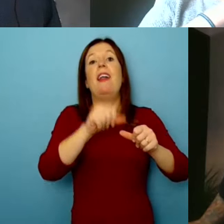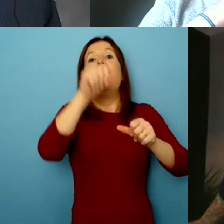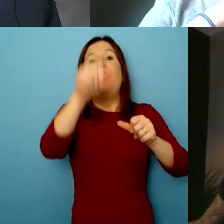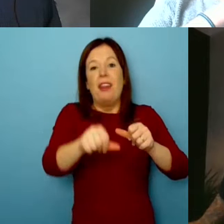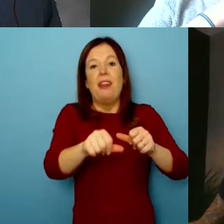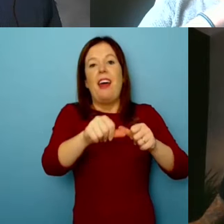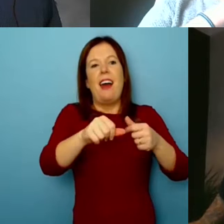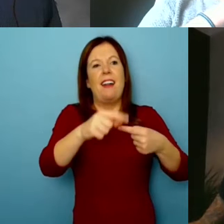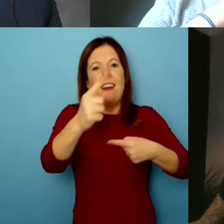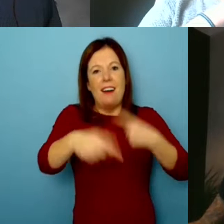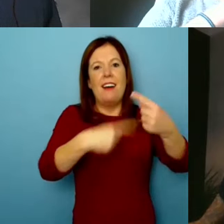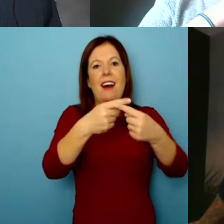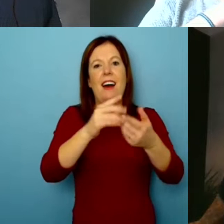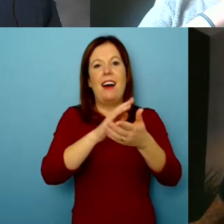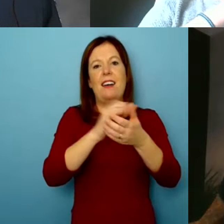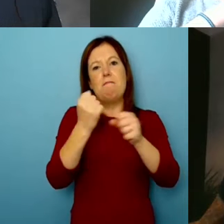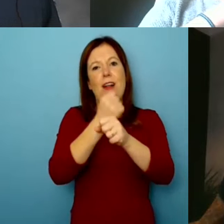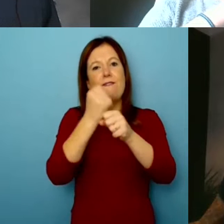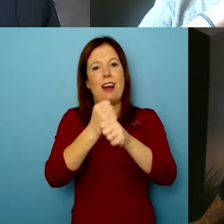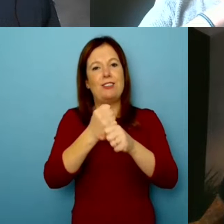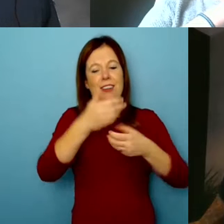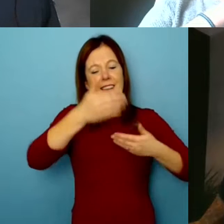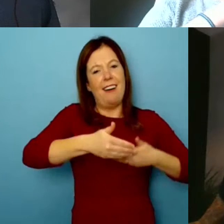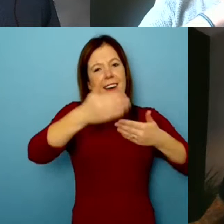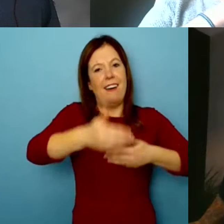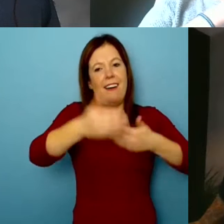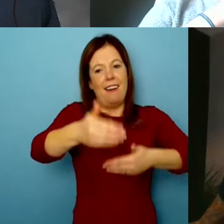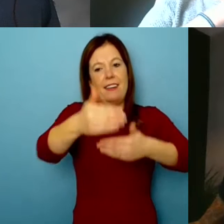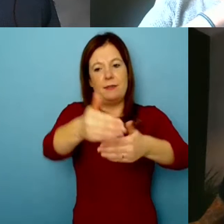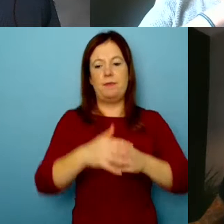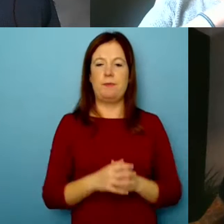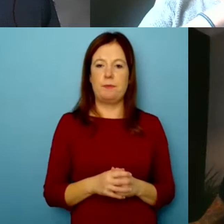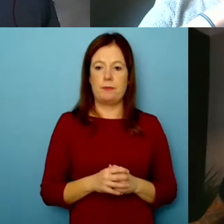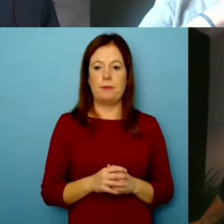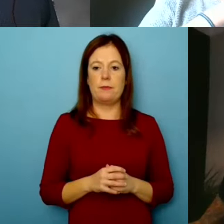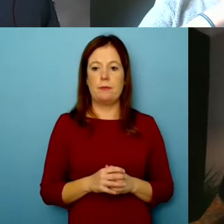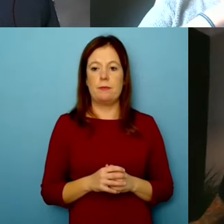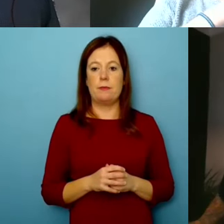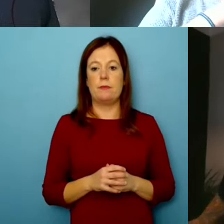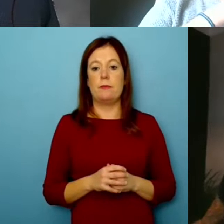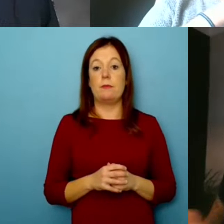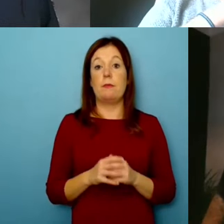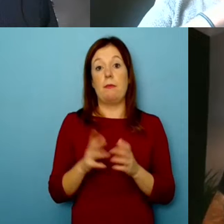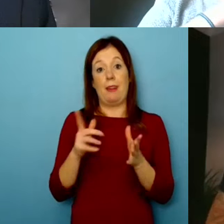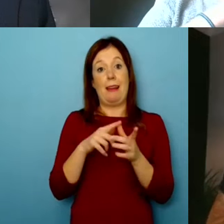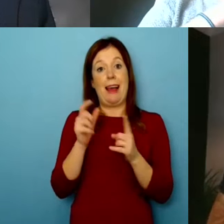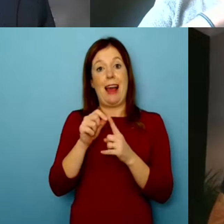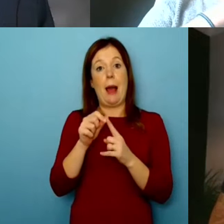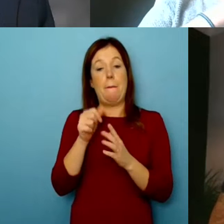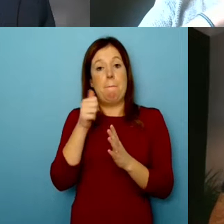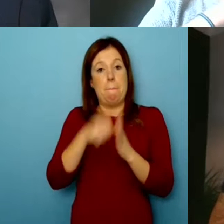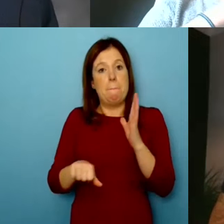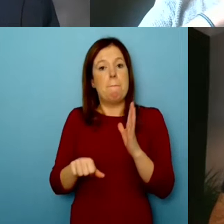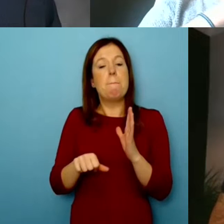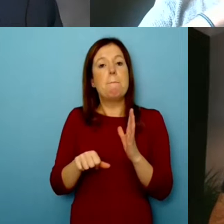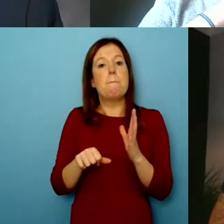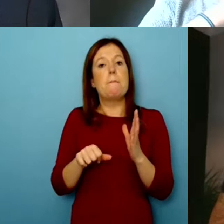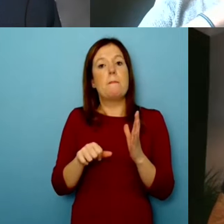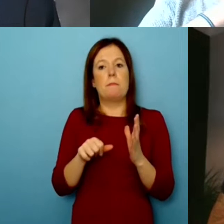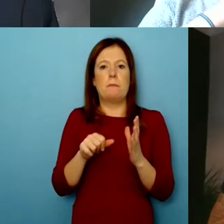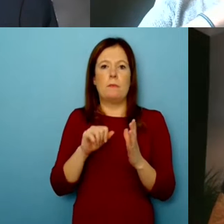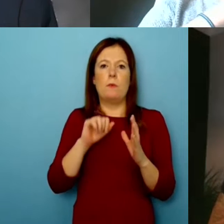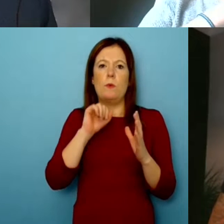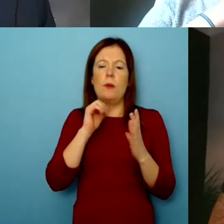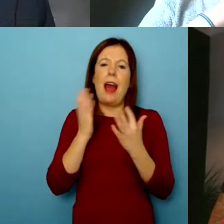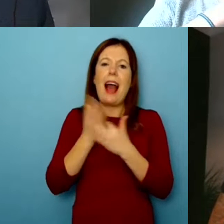product cycle from major manufacturers. Thanks, Nigel. What we'd hope is when the applications start to be developed, the same as Olivia mentioned, is engagement with the